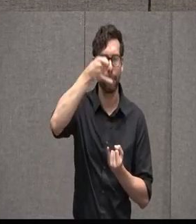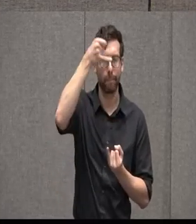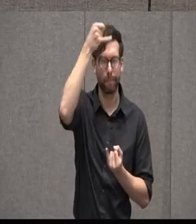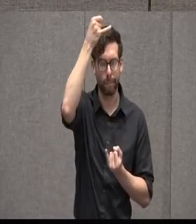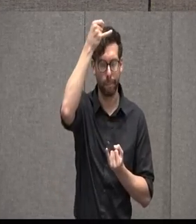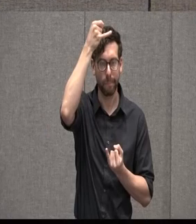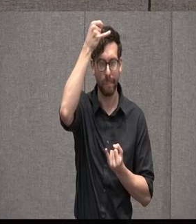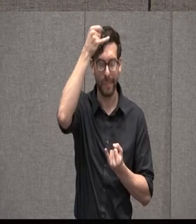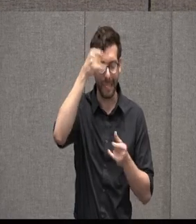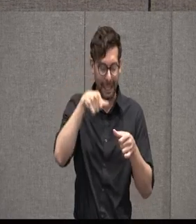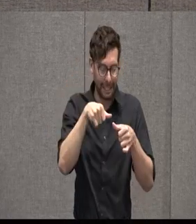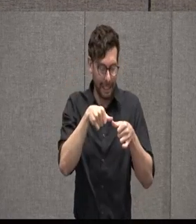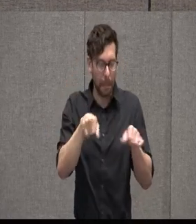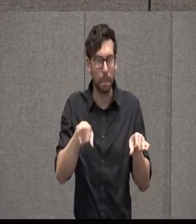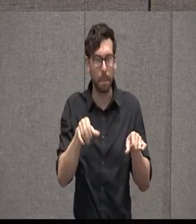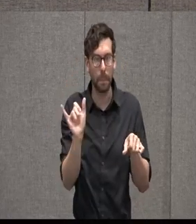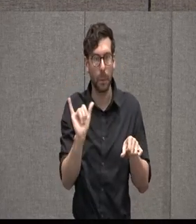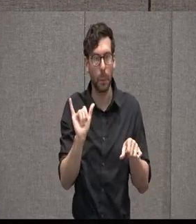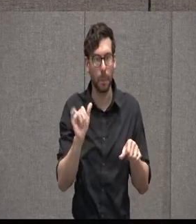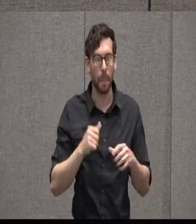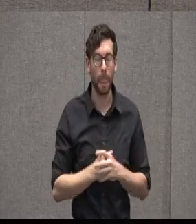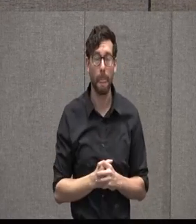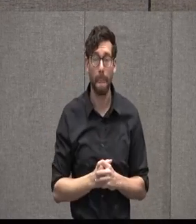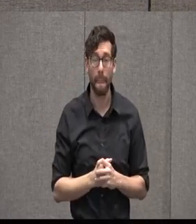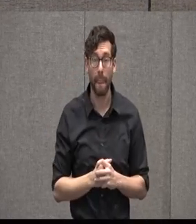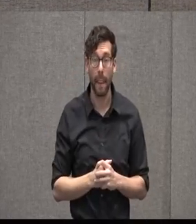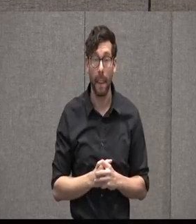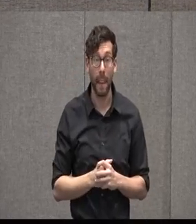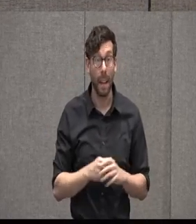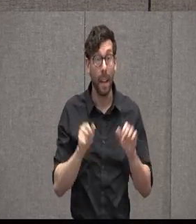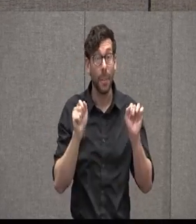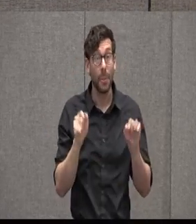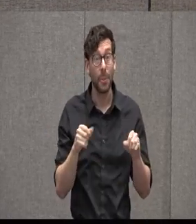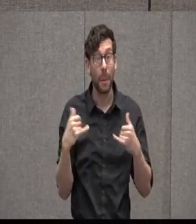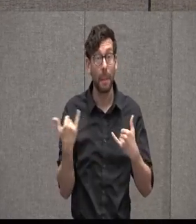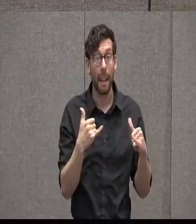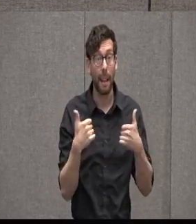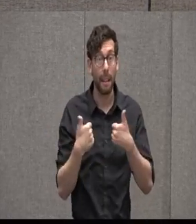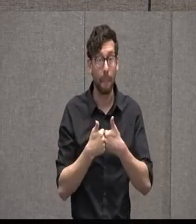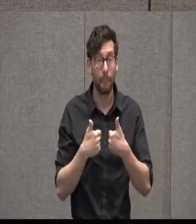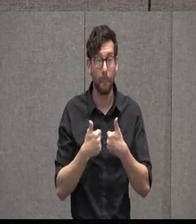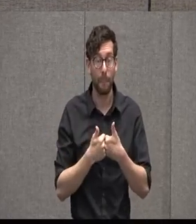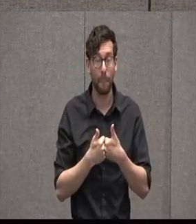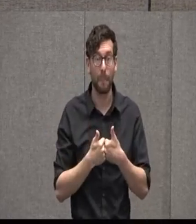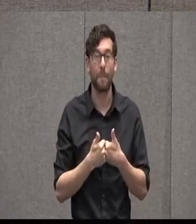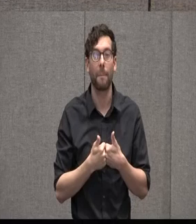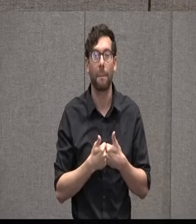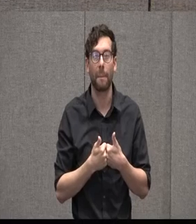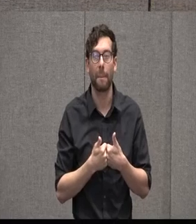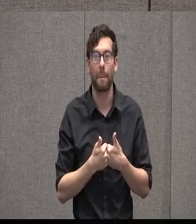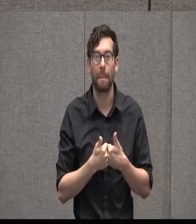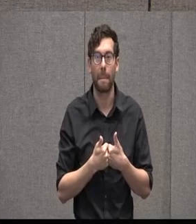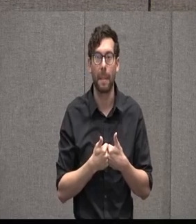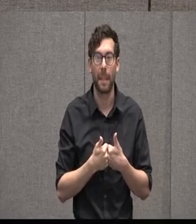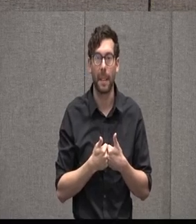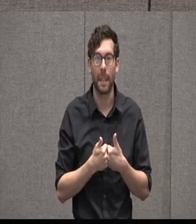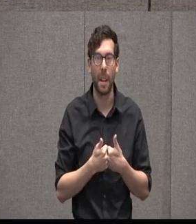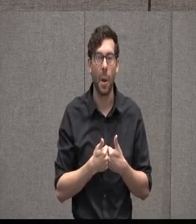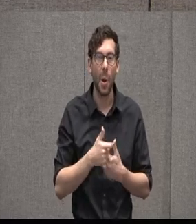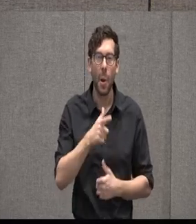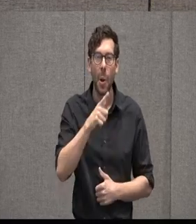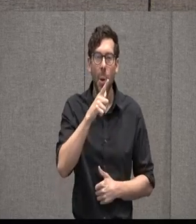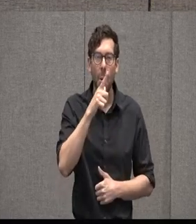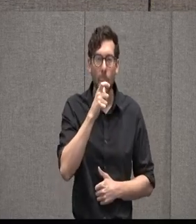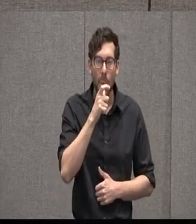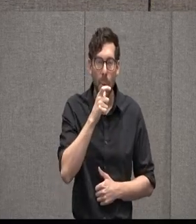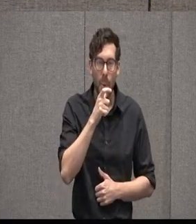magnet. And you can play a game, and maybe you can play who can collect